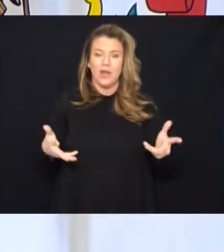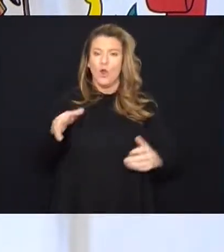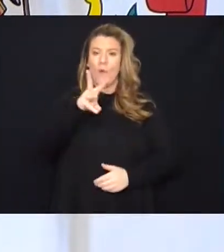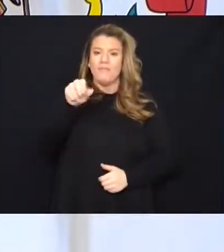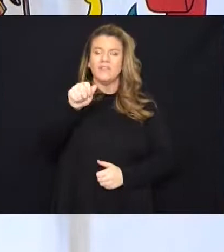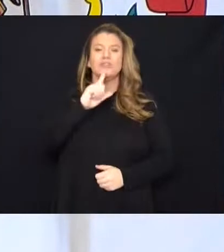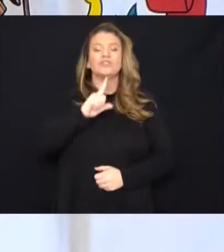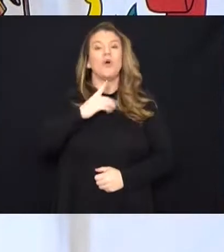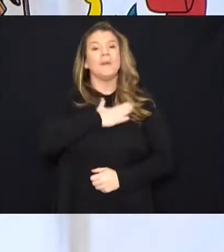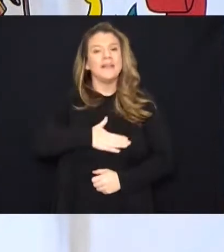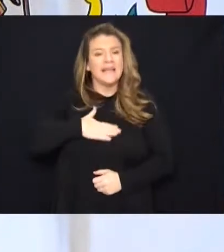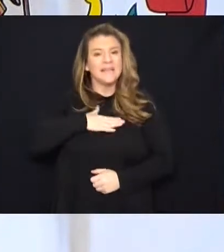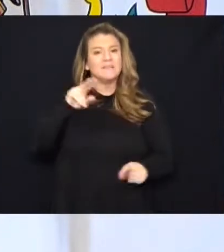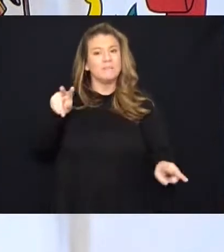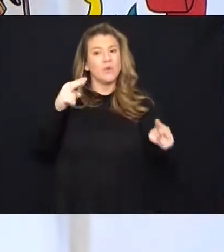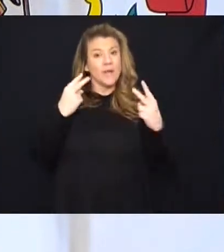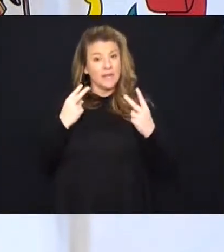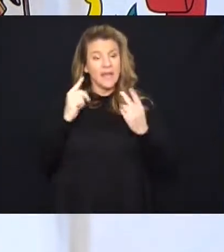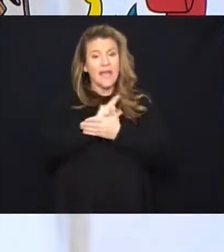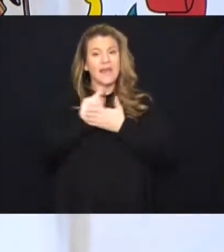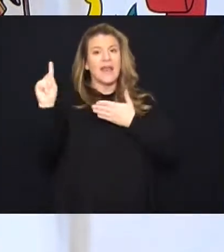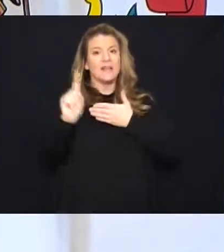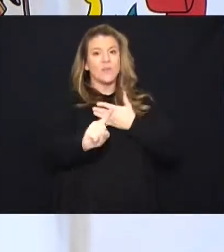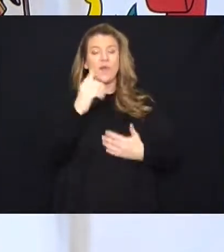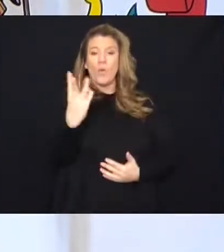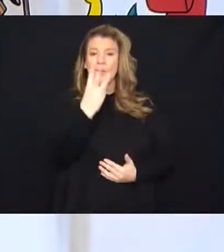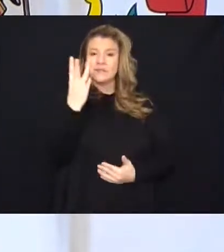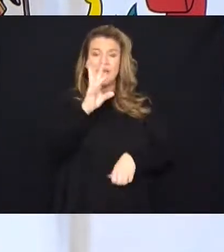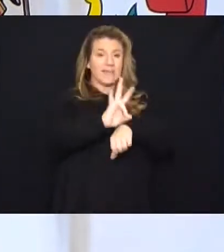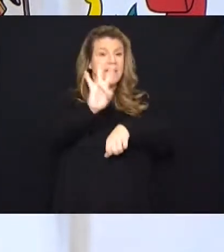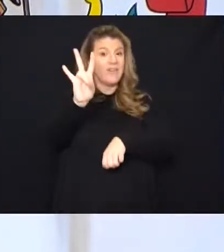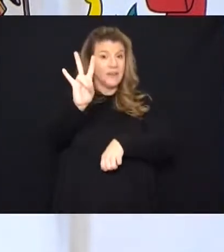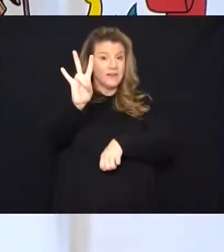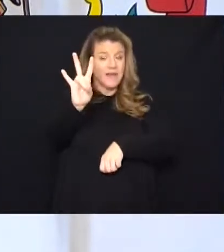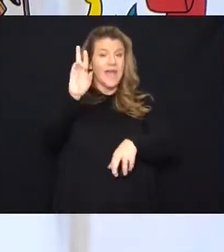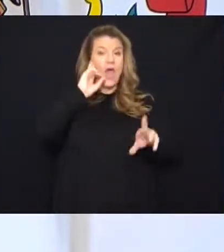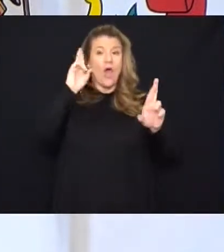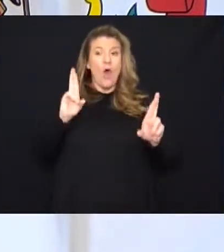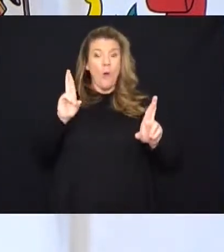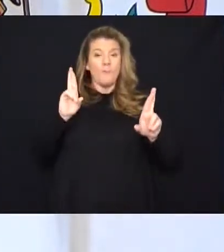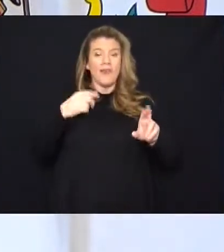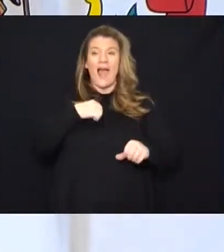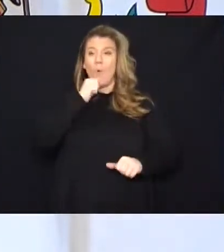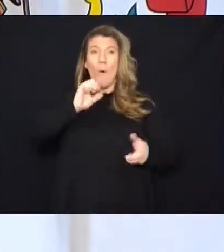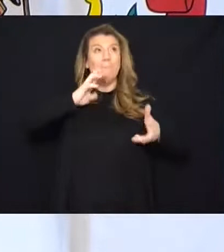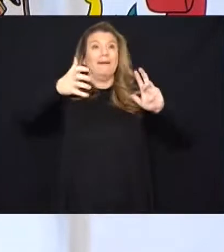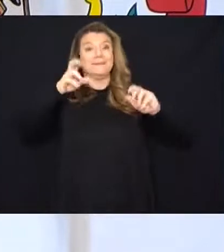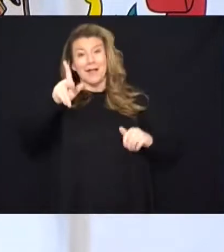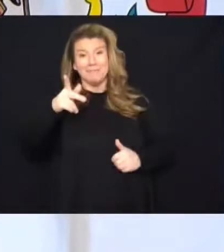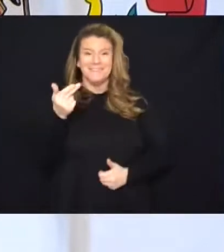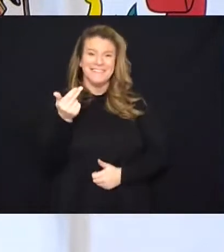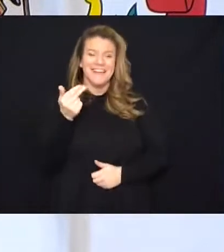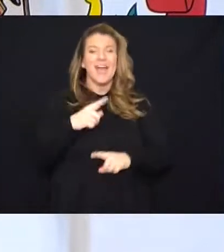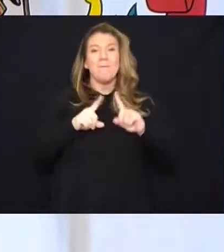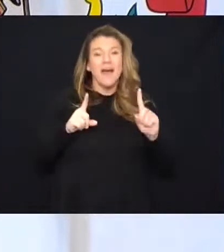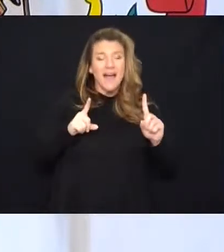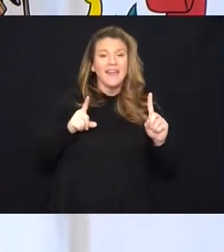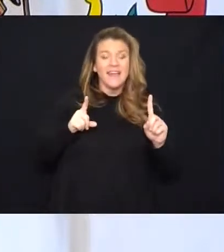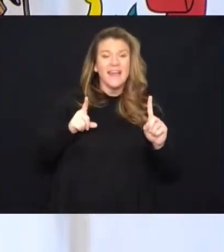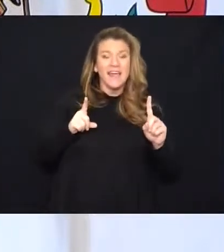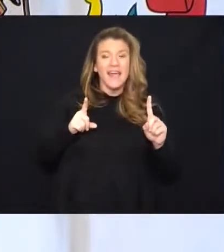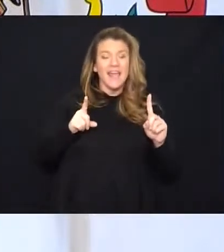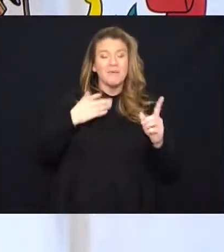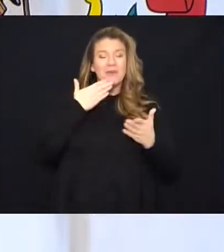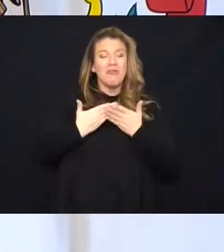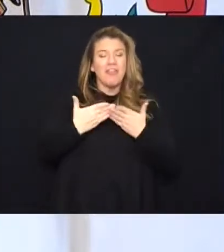So please tune in next Wednesday at 7 o'clock, and hopefully I won't botch it up, and you know, hopefully